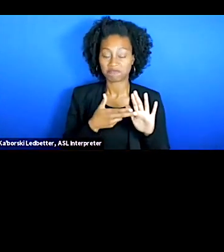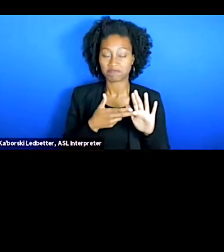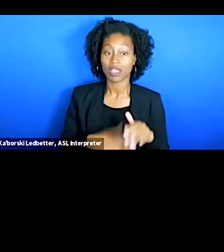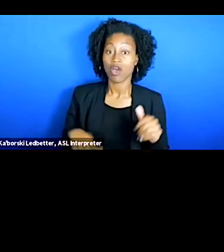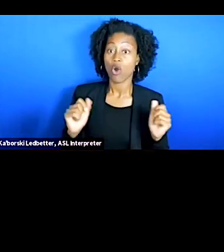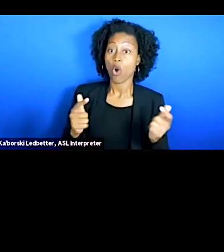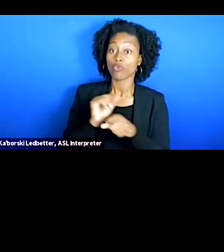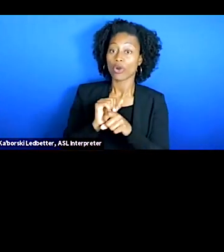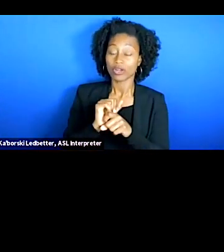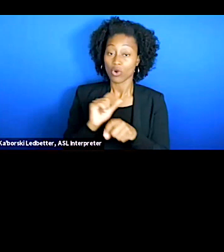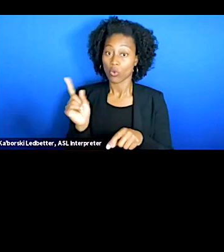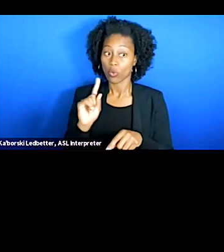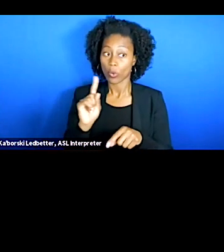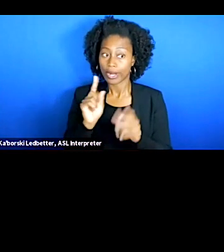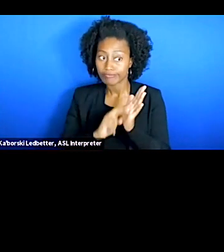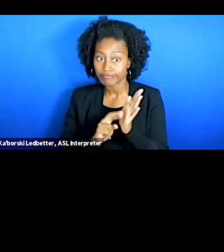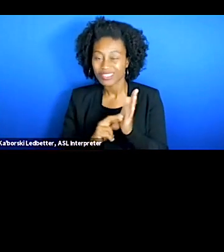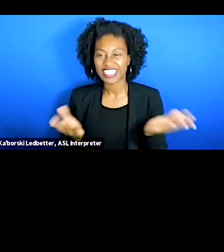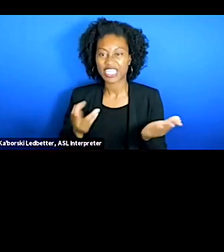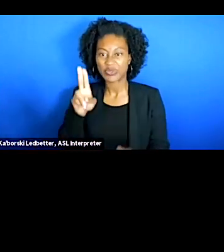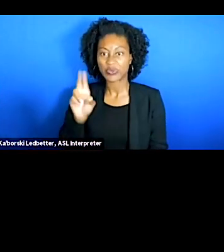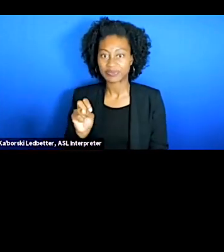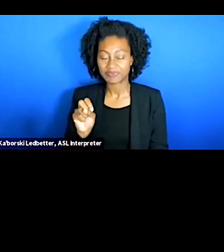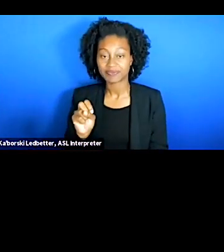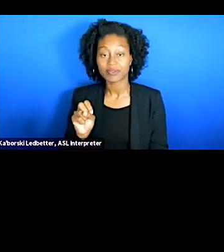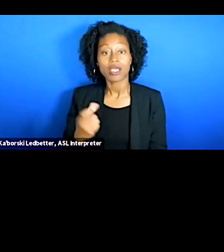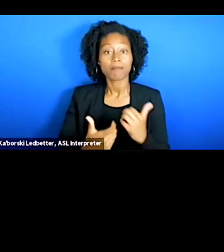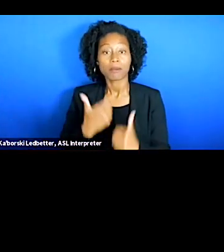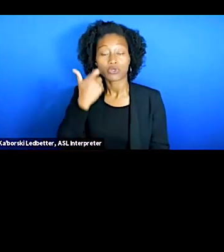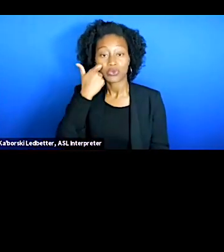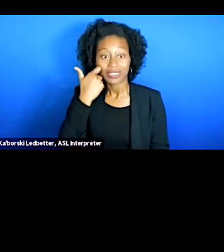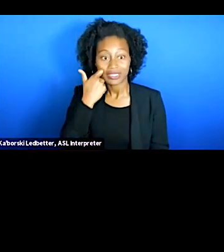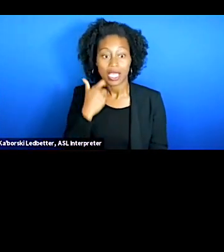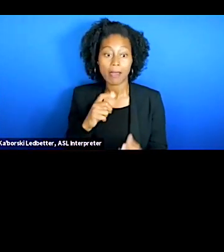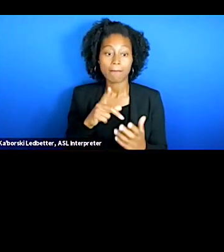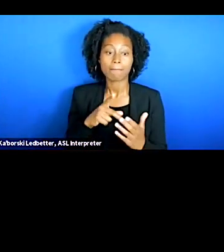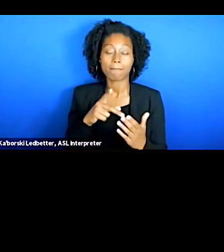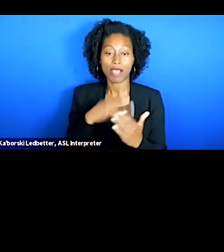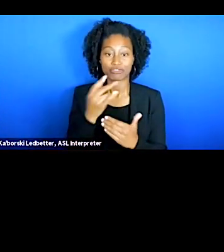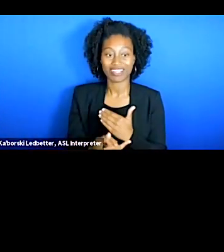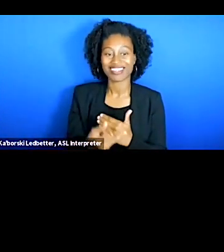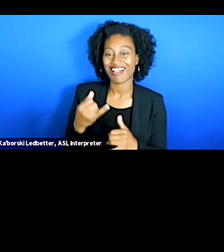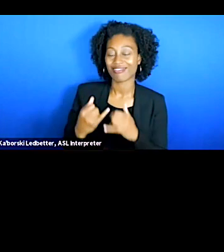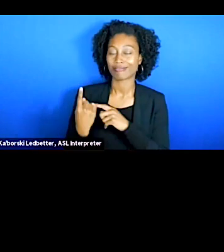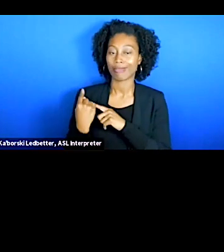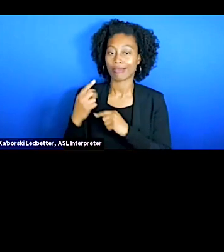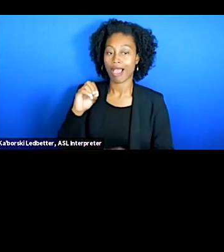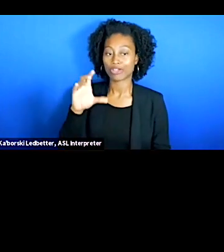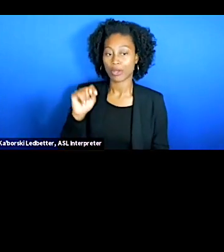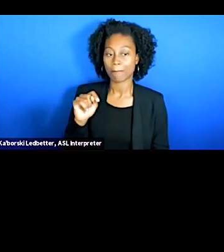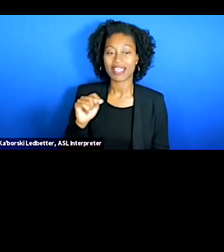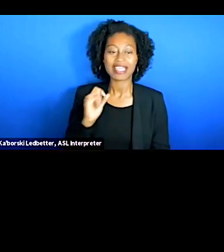Our latest NSF-funded project, which began last October, is called the Institute for Metasynthesis,